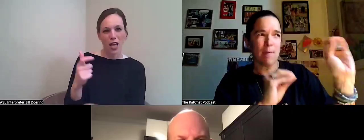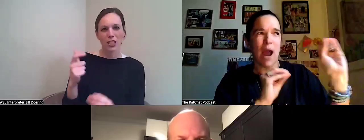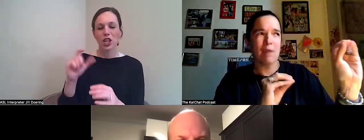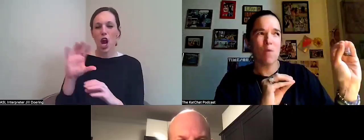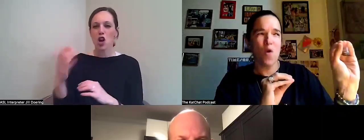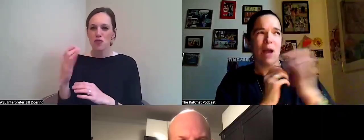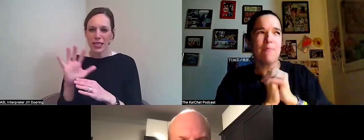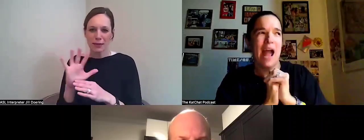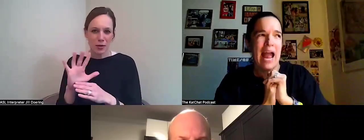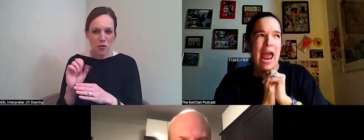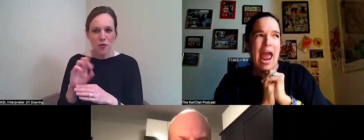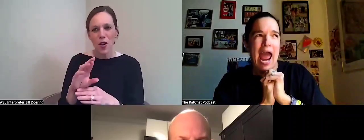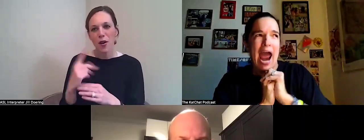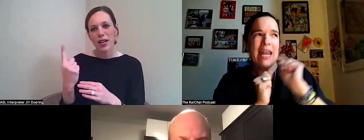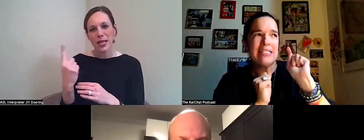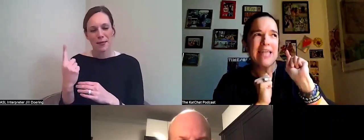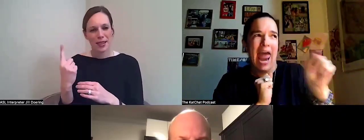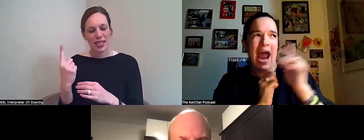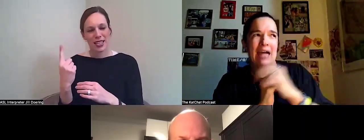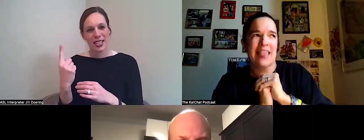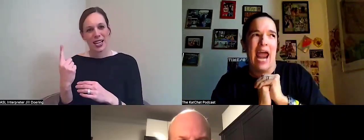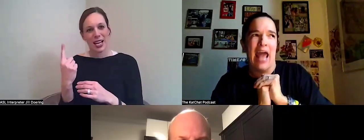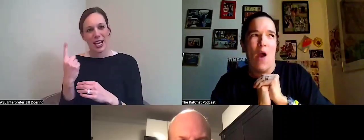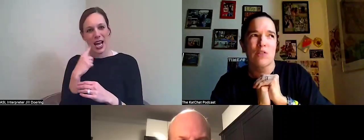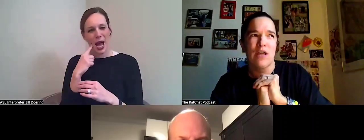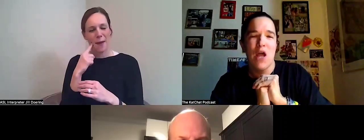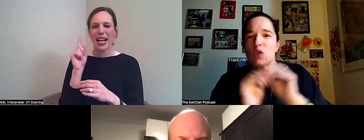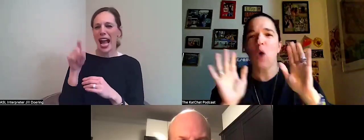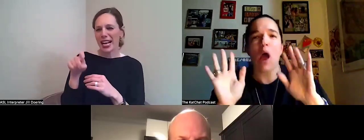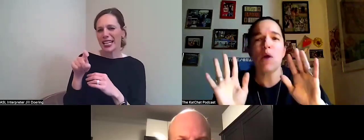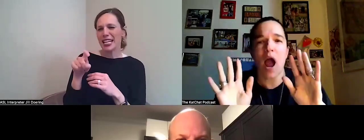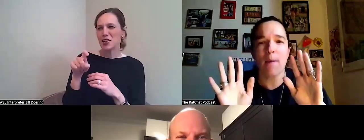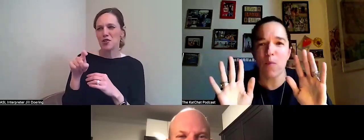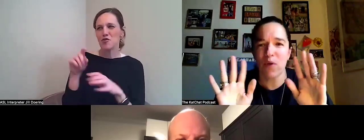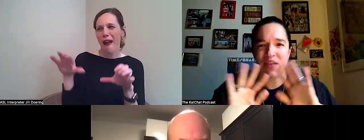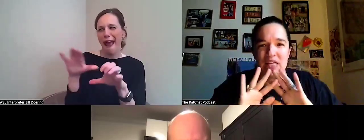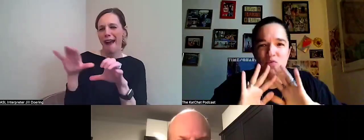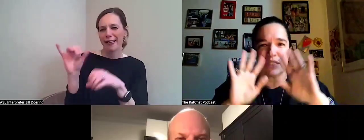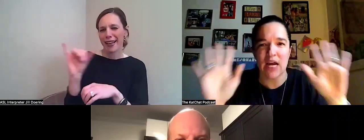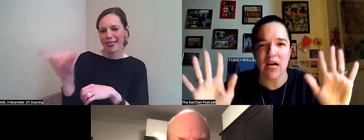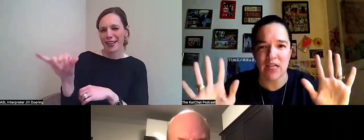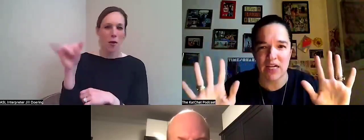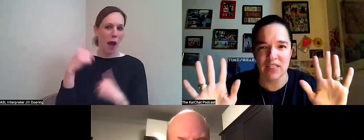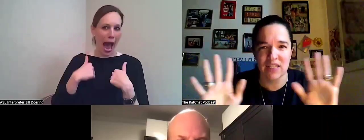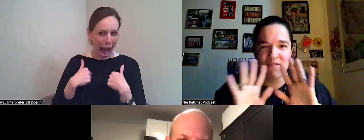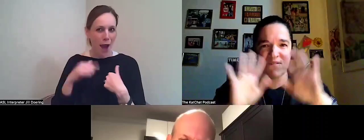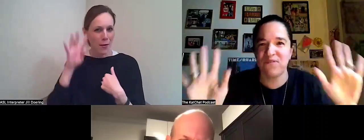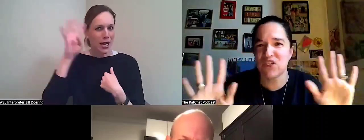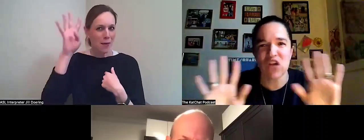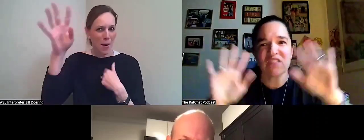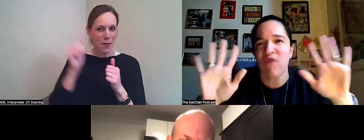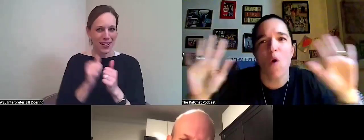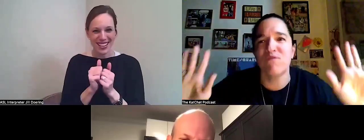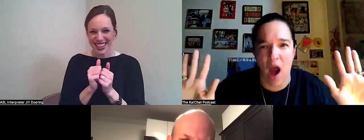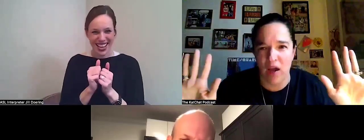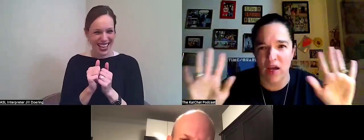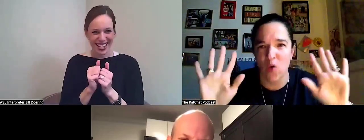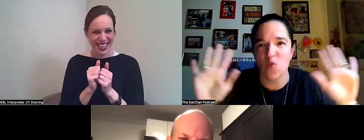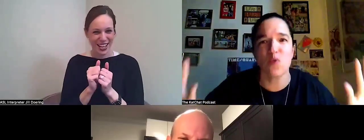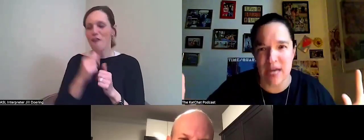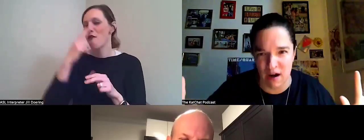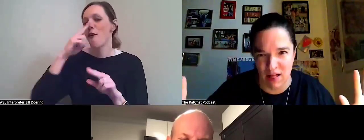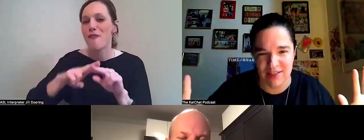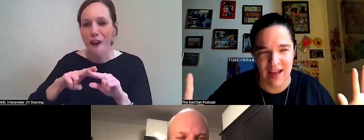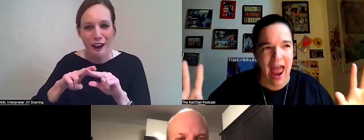or some kind of movie. I'm like, I need to act that out. So I would come up with these ridiculous, just for